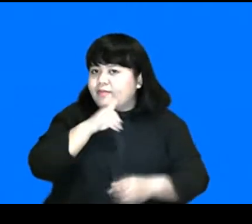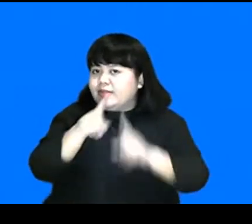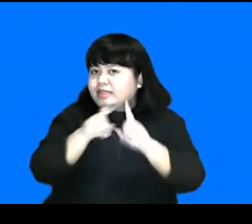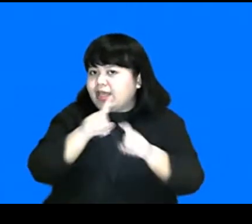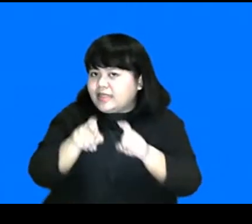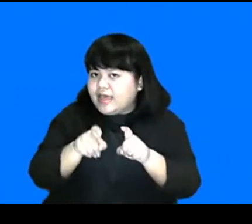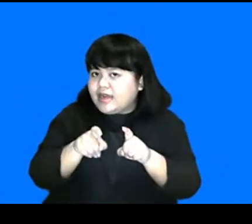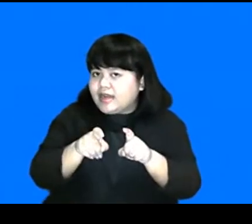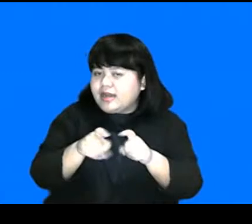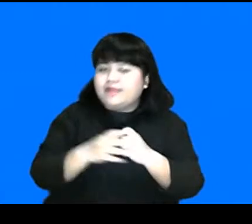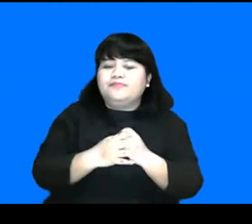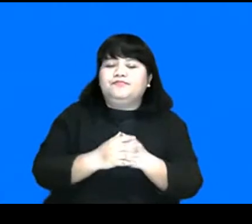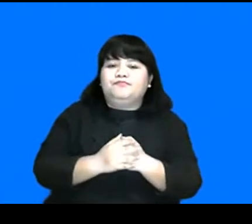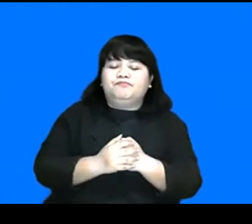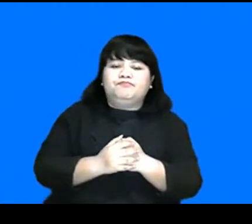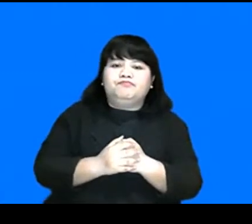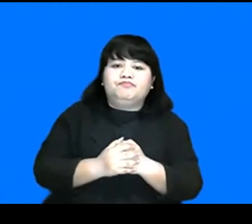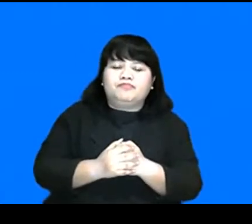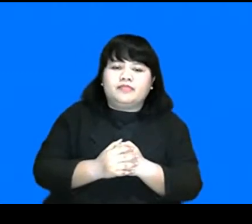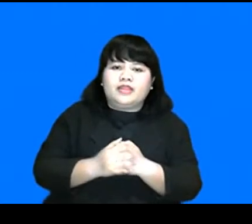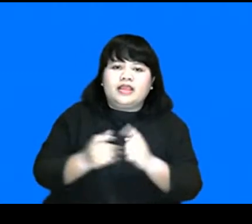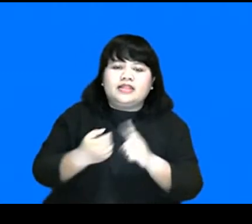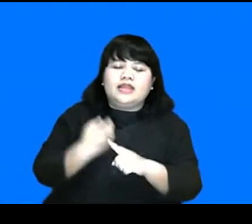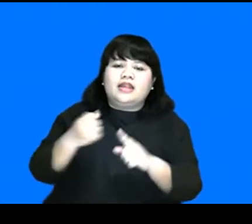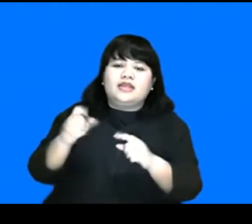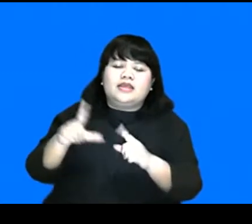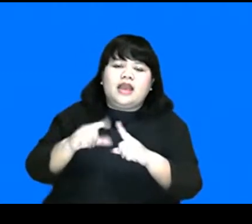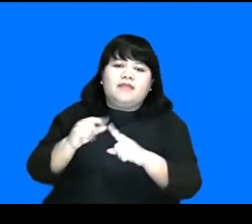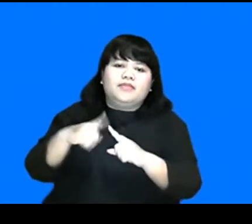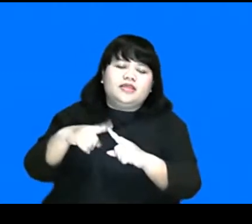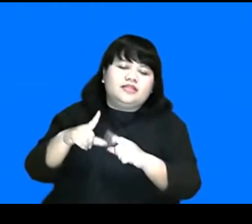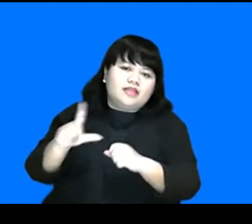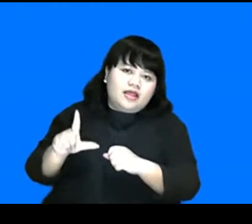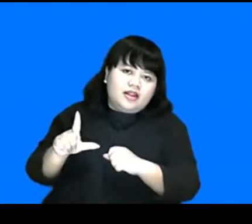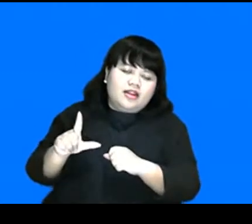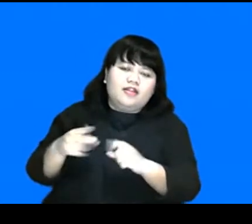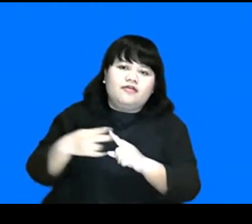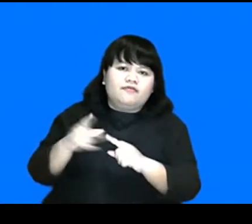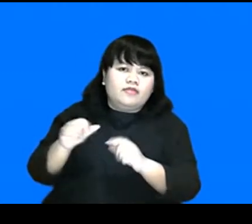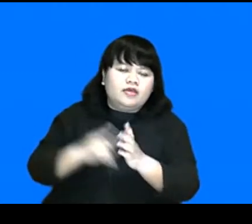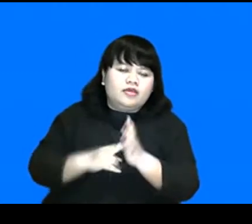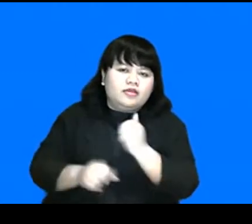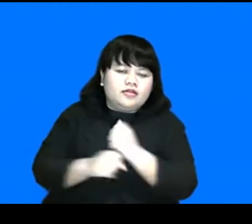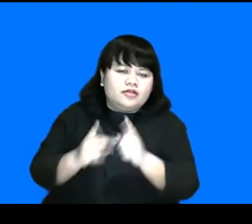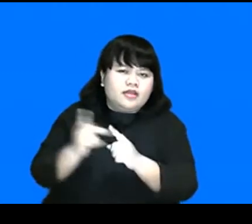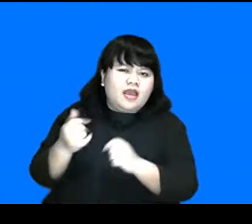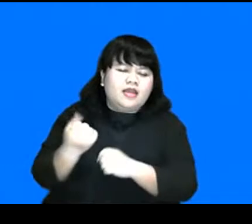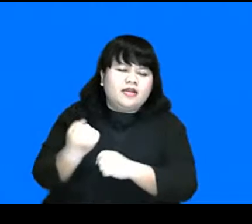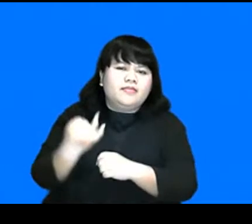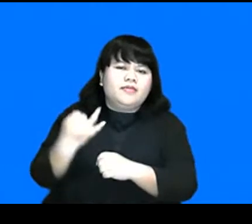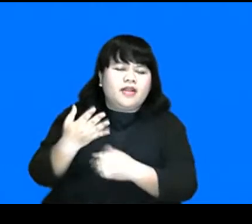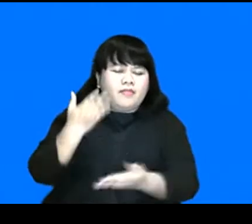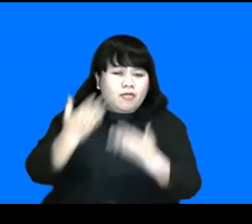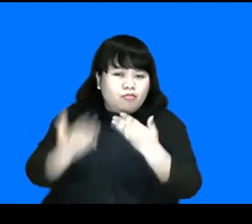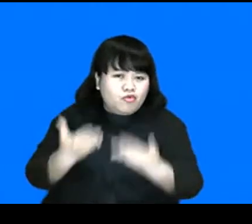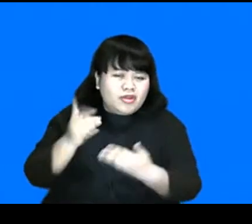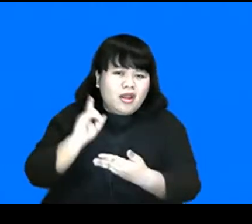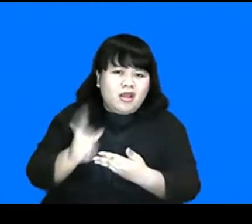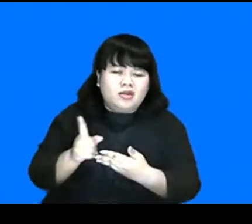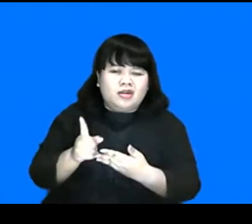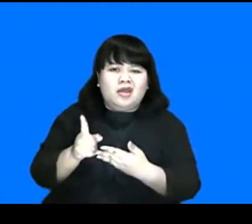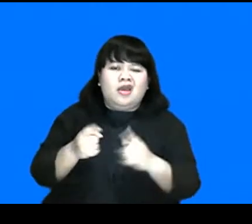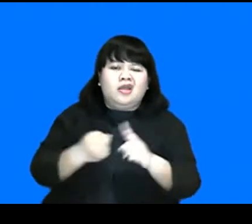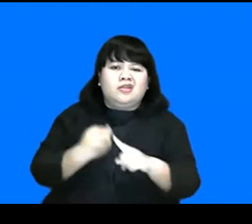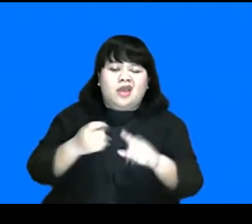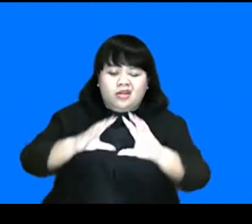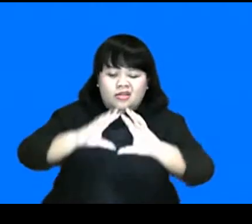Capital flight out of the country. Wouldn't you threaten? Maybe Argentina did it, but of course, a pandemic would come every 100 or 200 years,